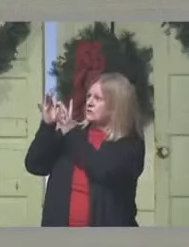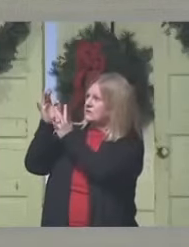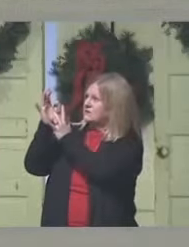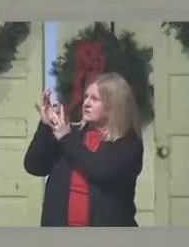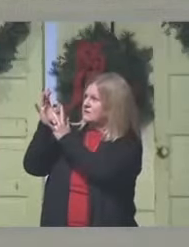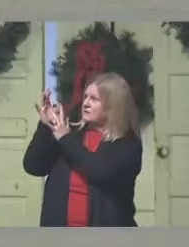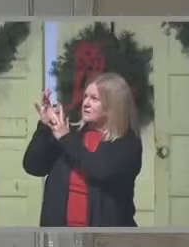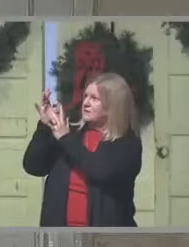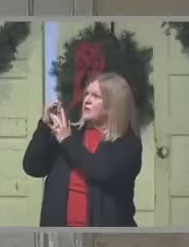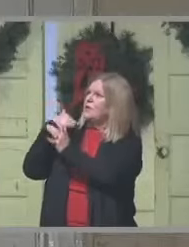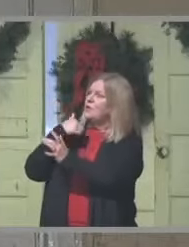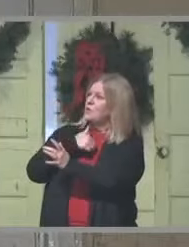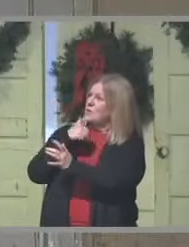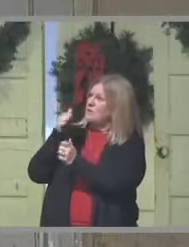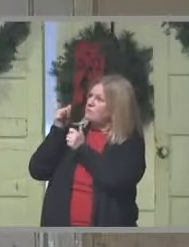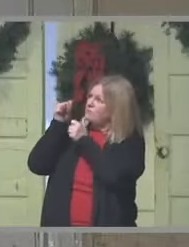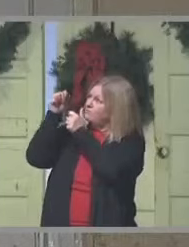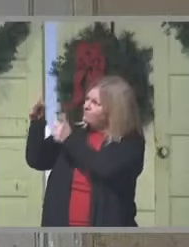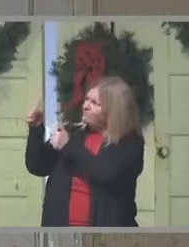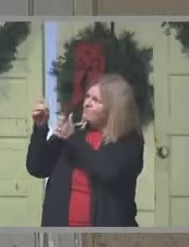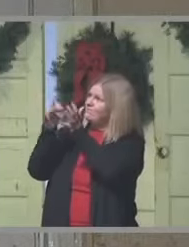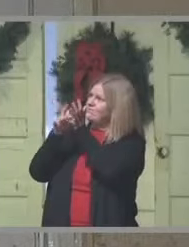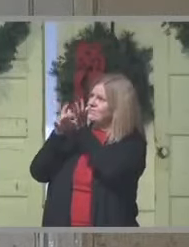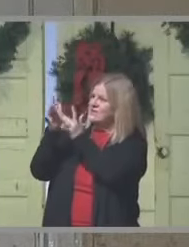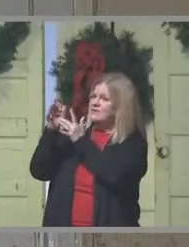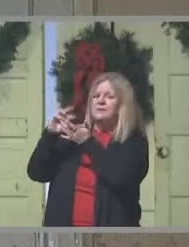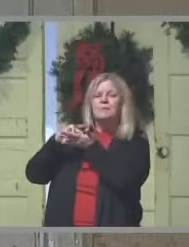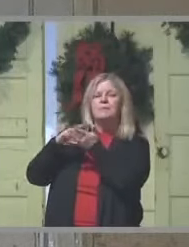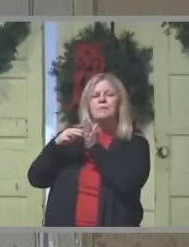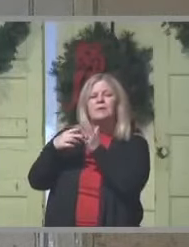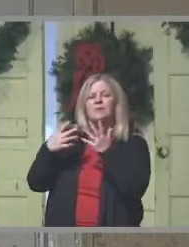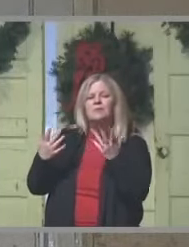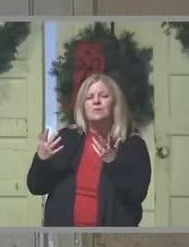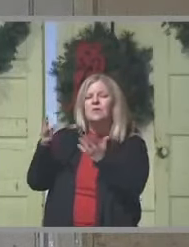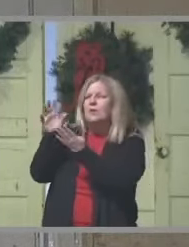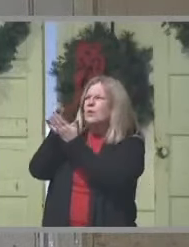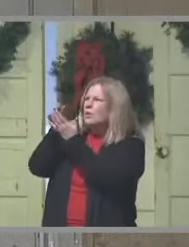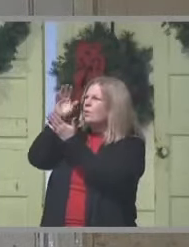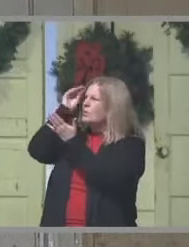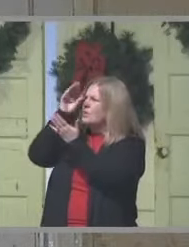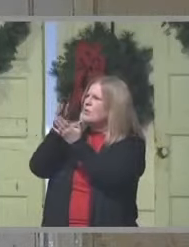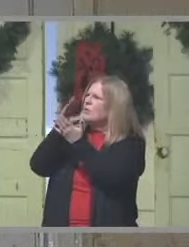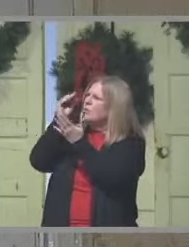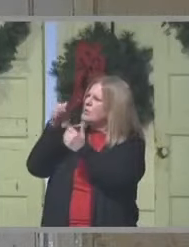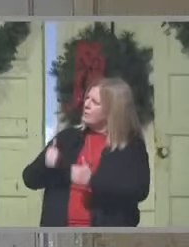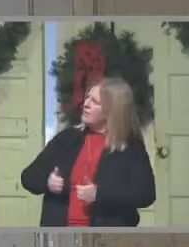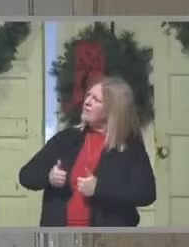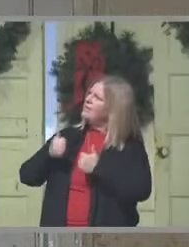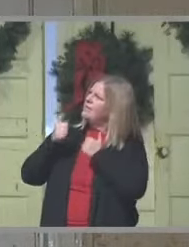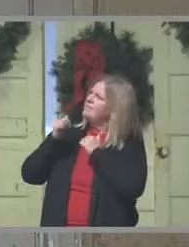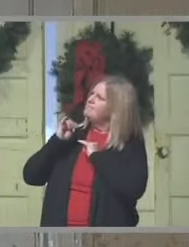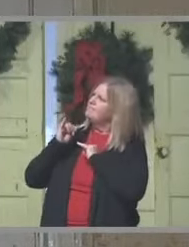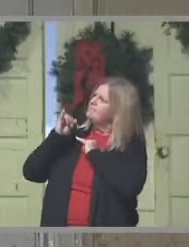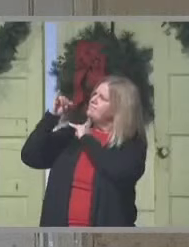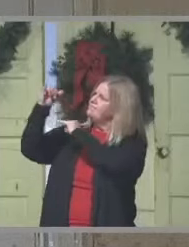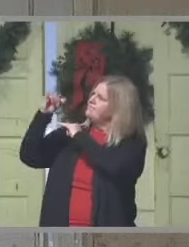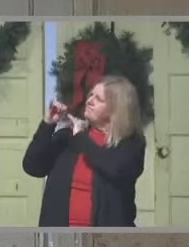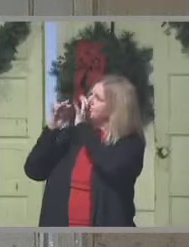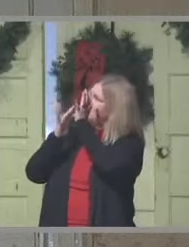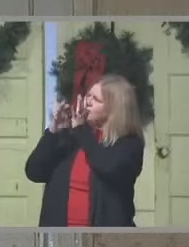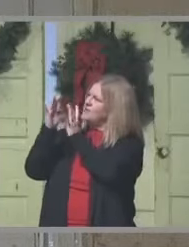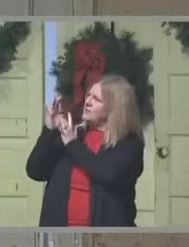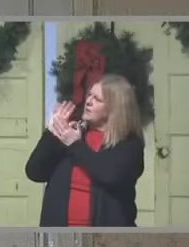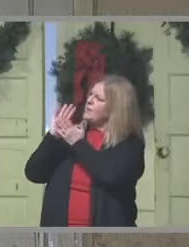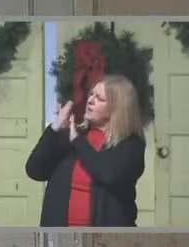be a disciple of Jesus means that we are to learn to live our lives as Jesus lived his,